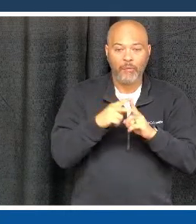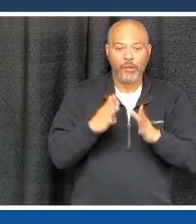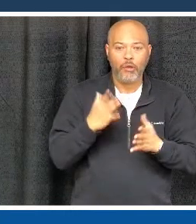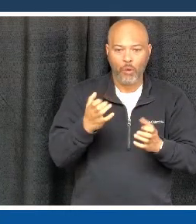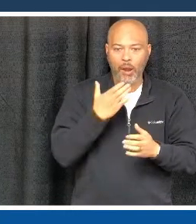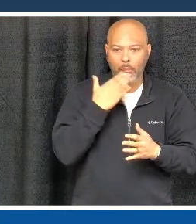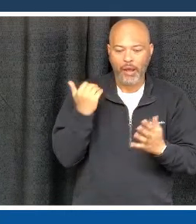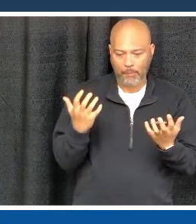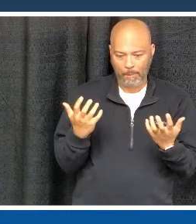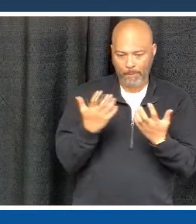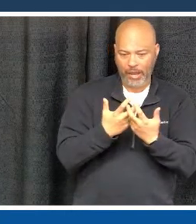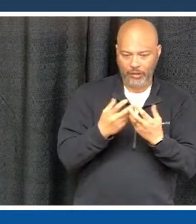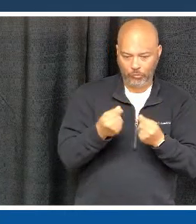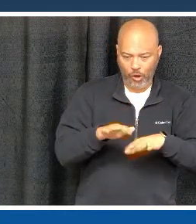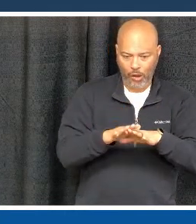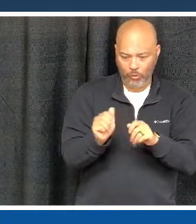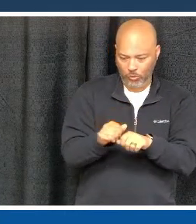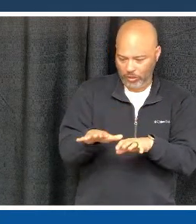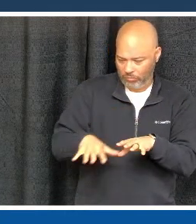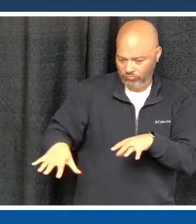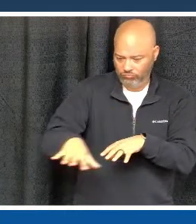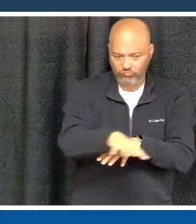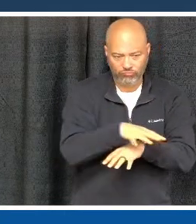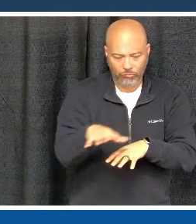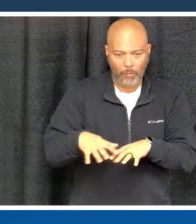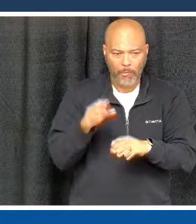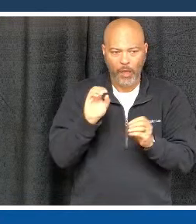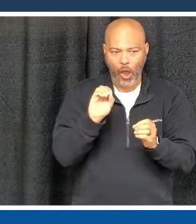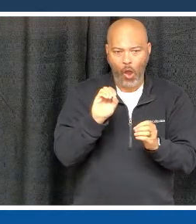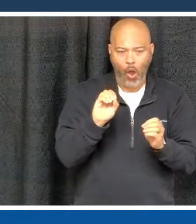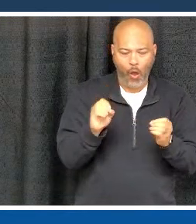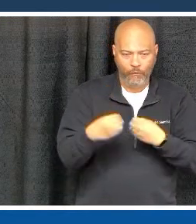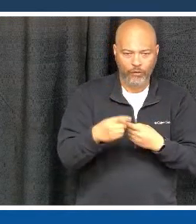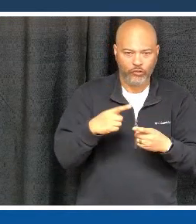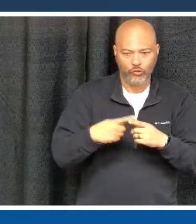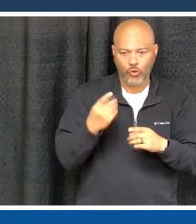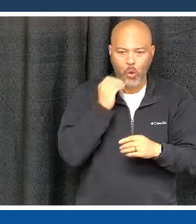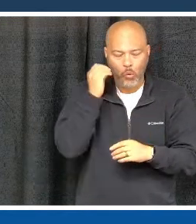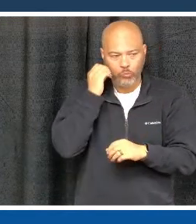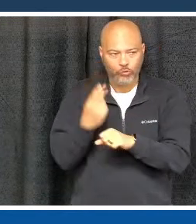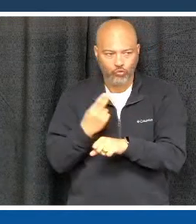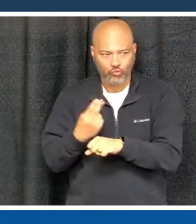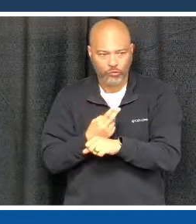better align the property with the surrounding area, office to residential use.